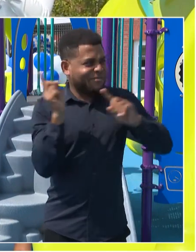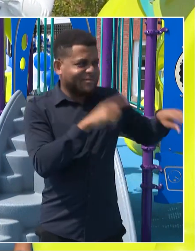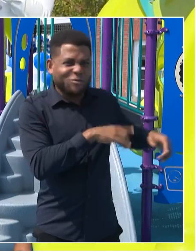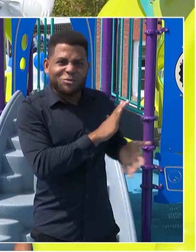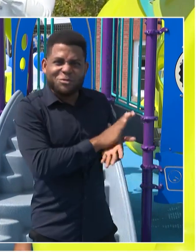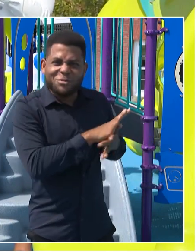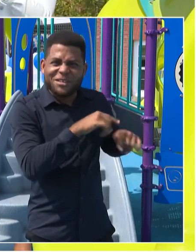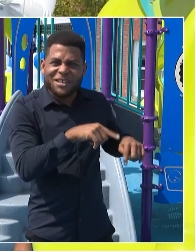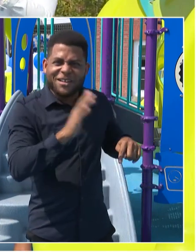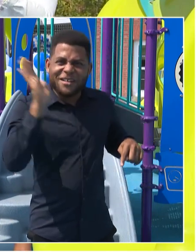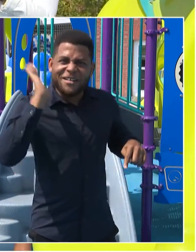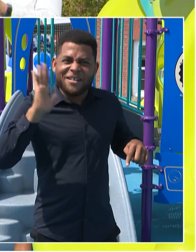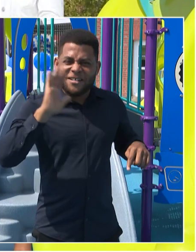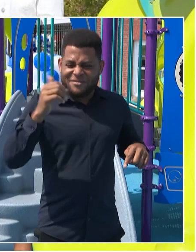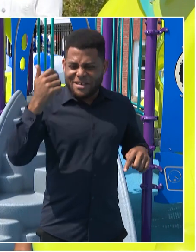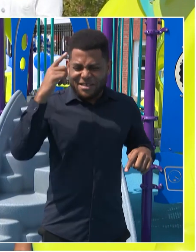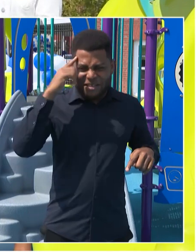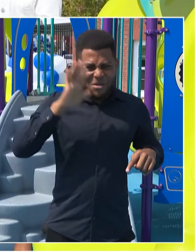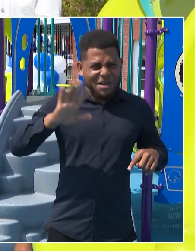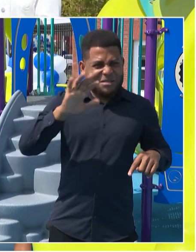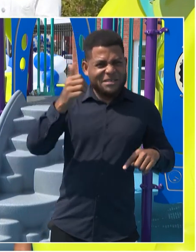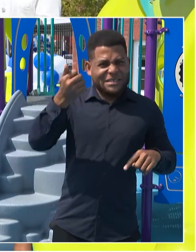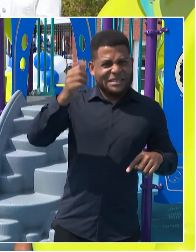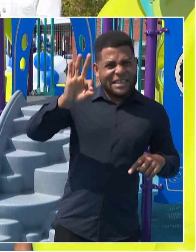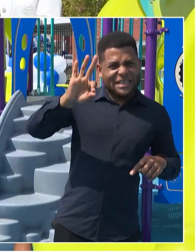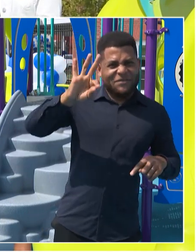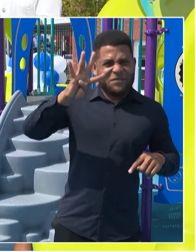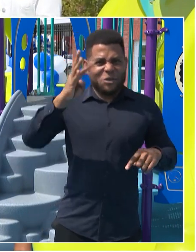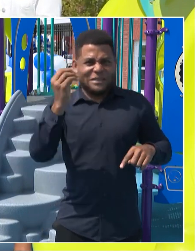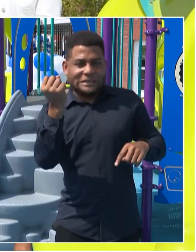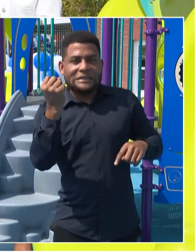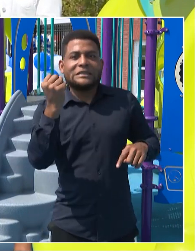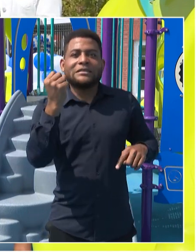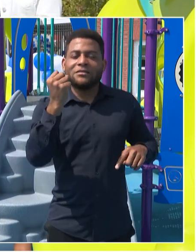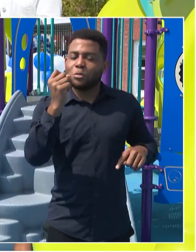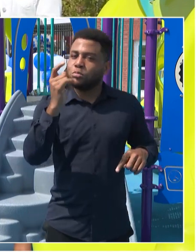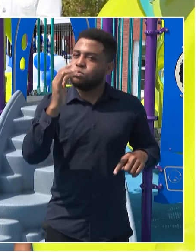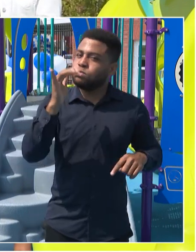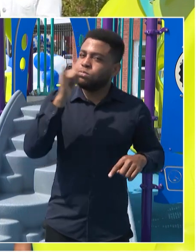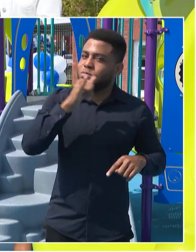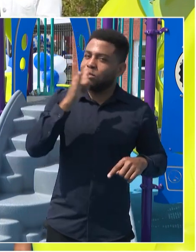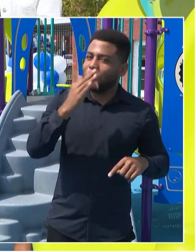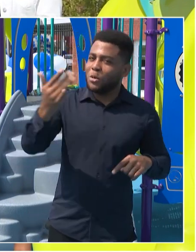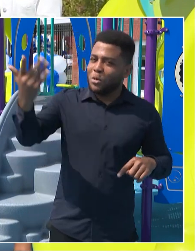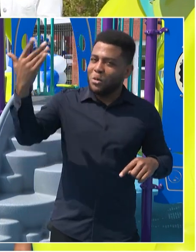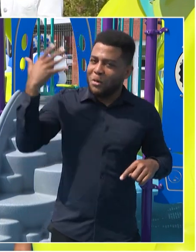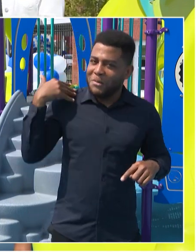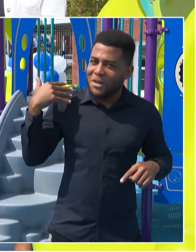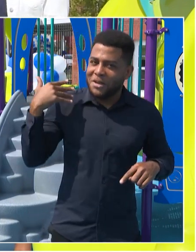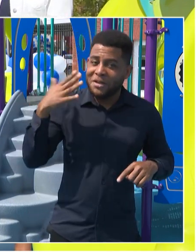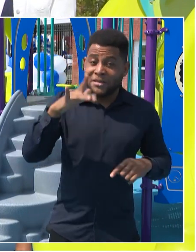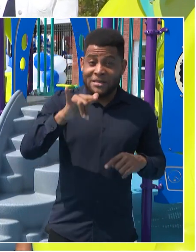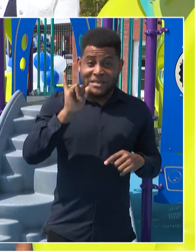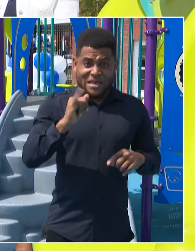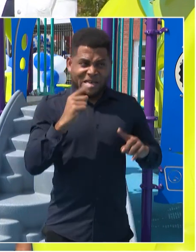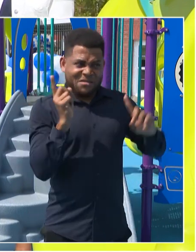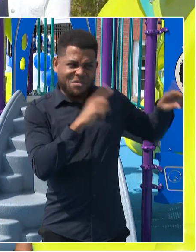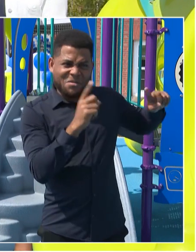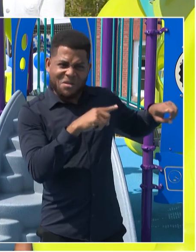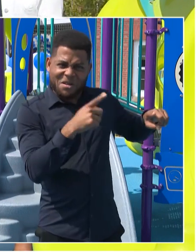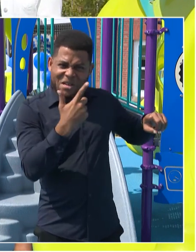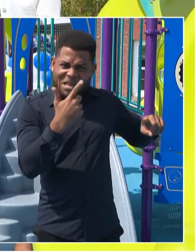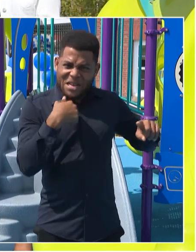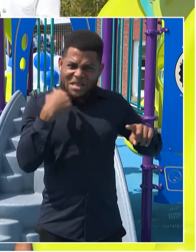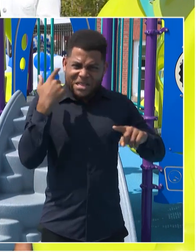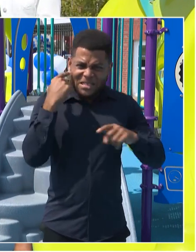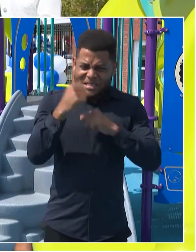My Aunt Brenda, who lives just a block away, and my mother, Benita Hunter, attended the school. I began in 1949.